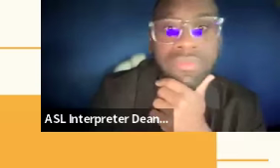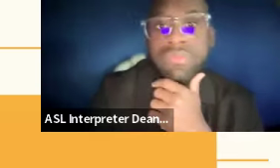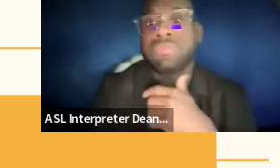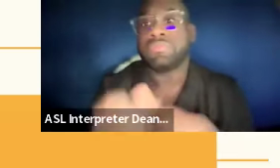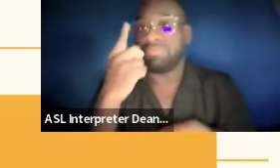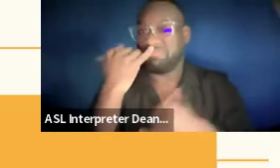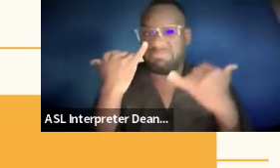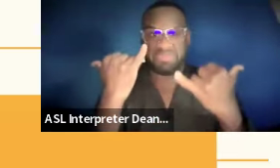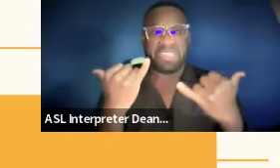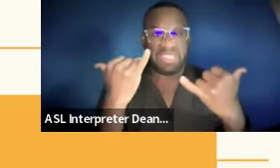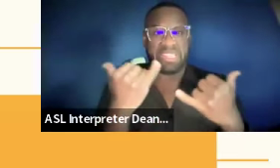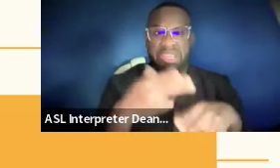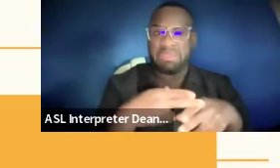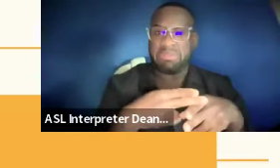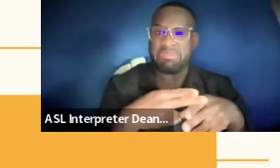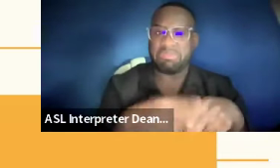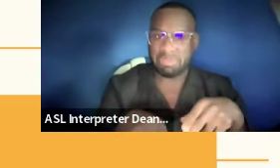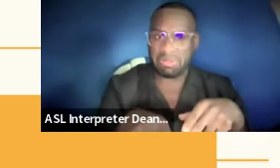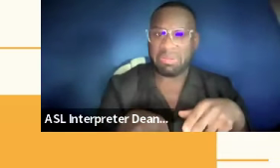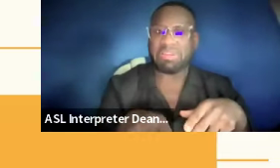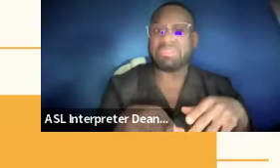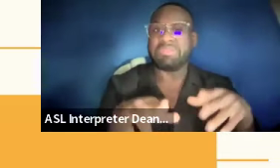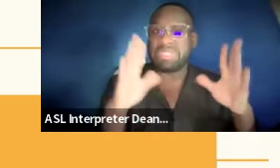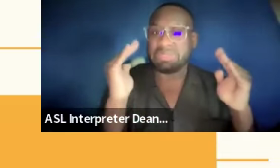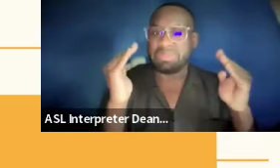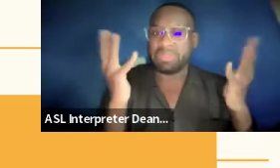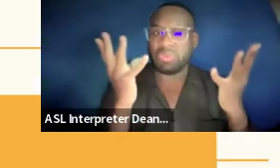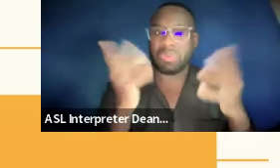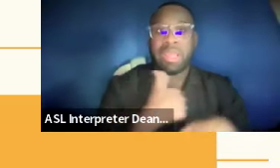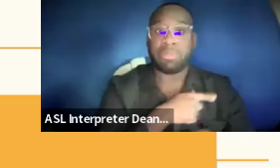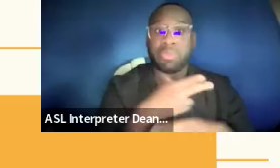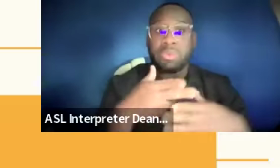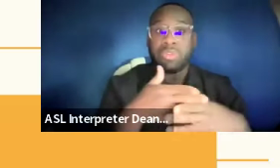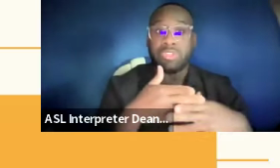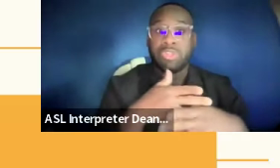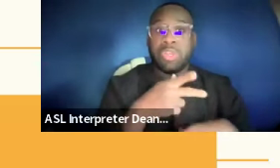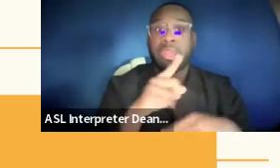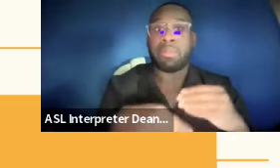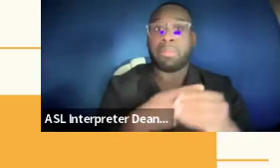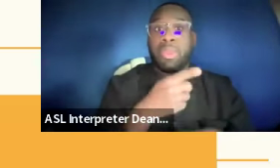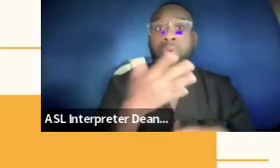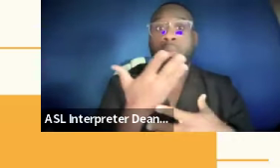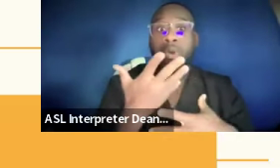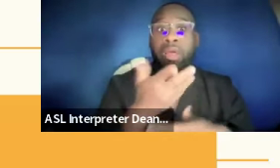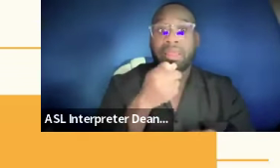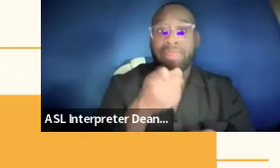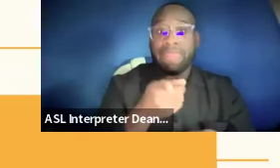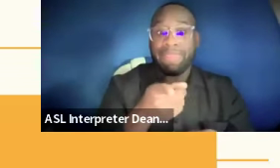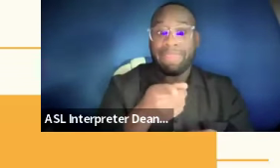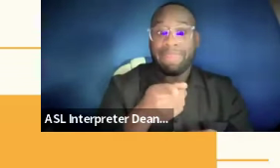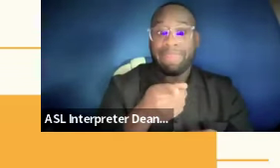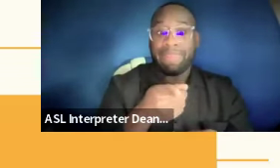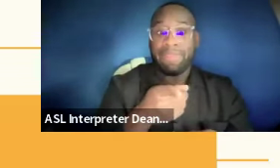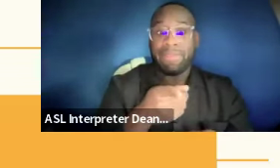So today, our brief agenda, I'm going to share a little bit about who OHEA is. Not too much though, because a lot of us already